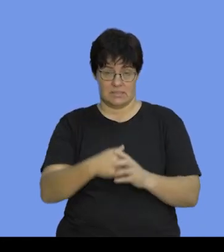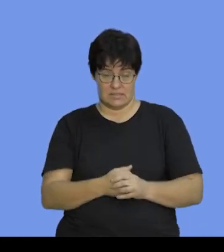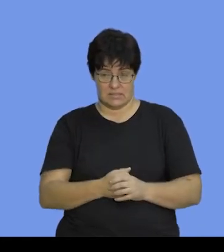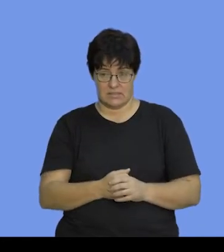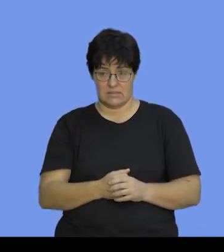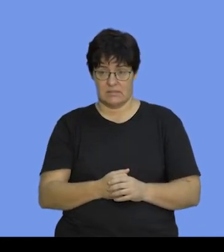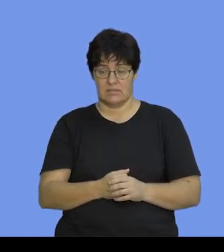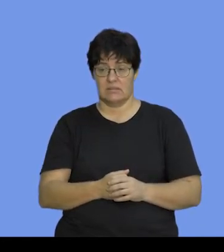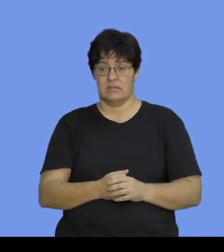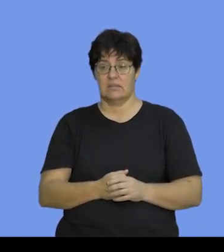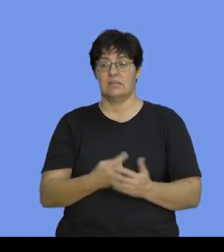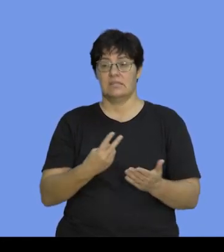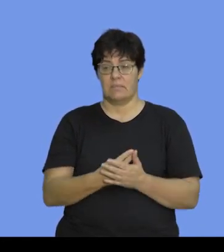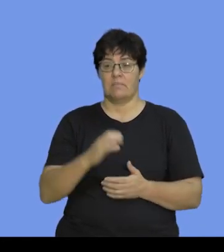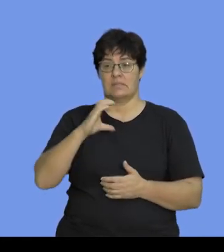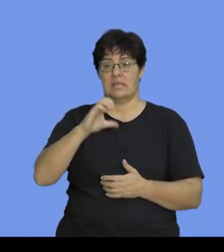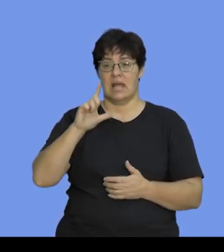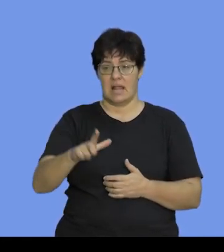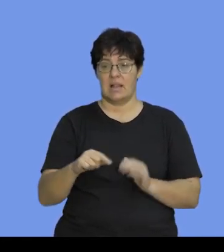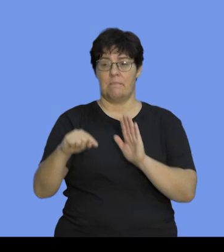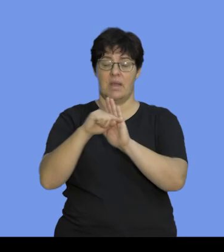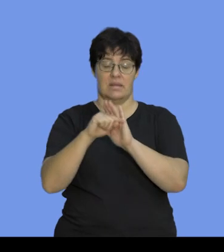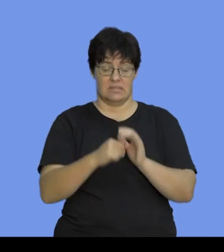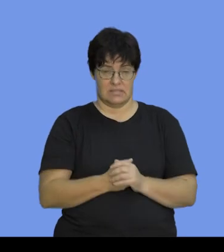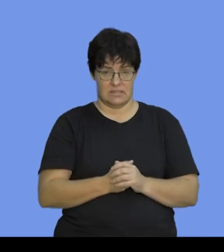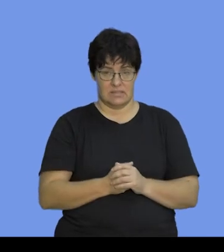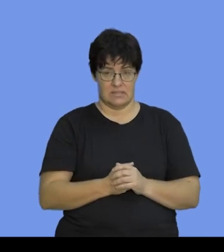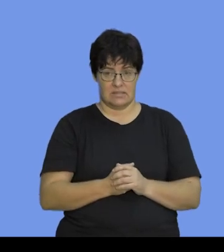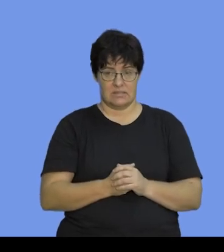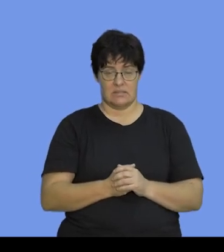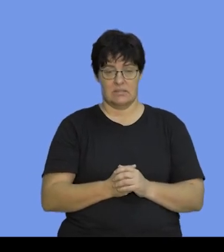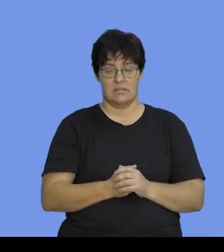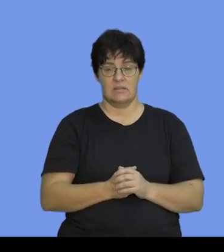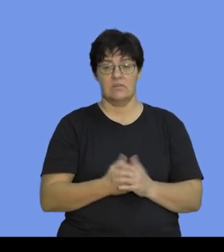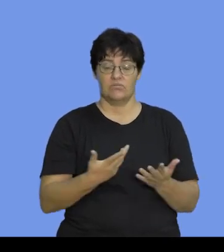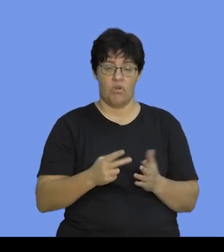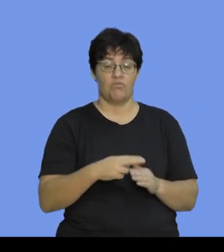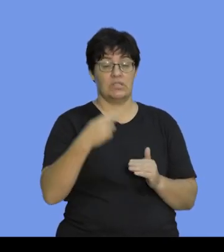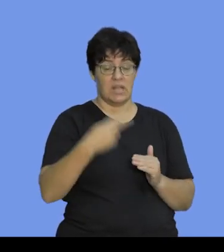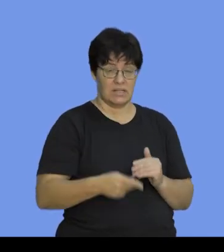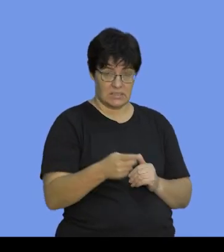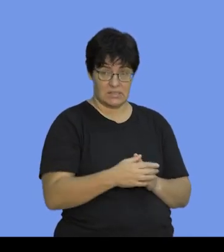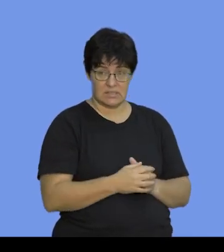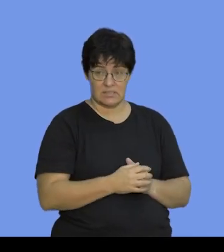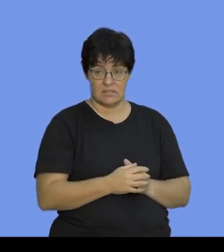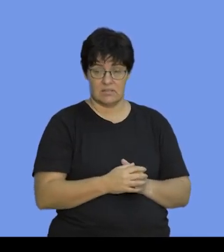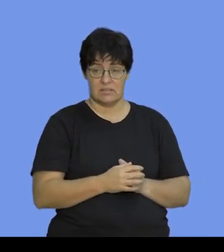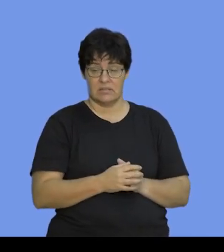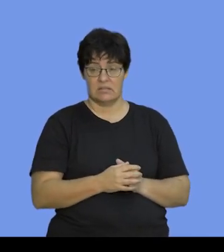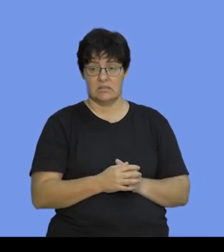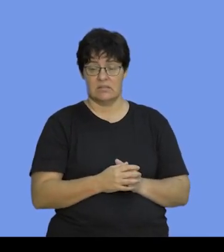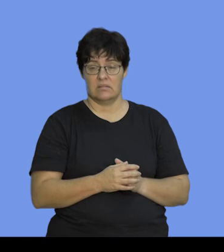plus cation, and then we also have Cl minus, which is the N ion. So the resulting formula